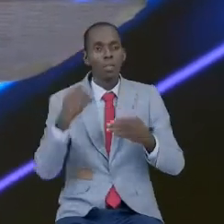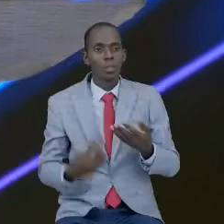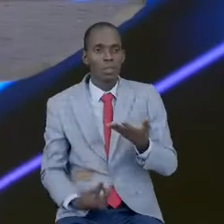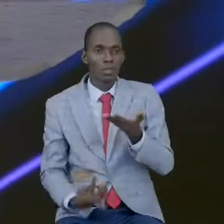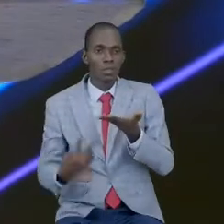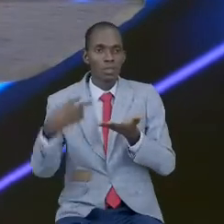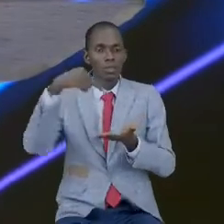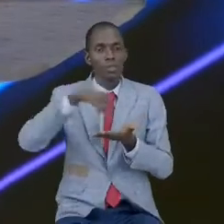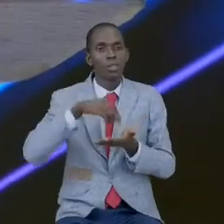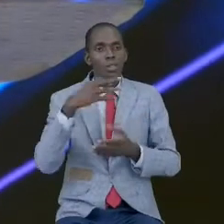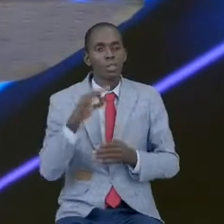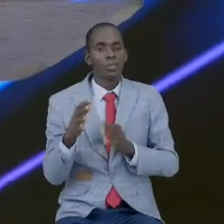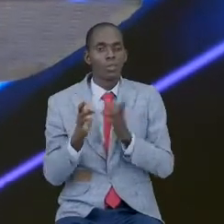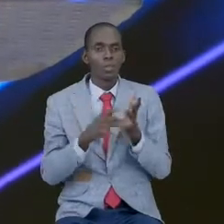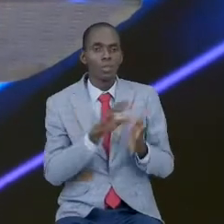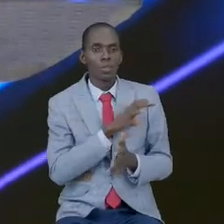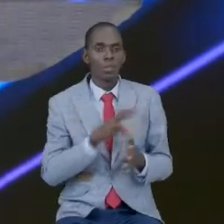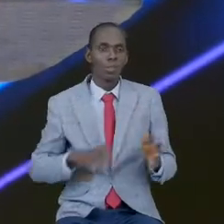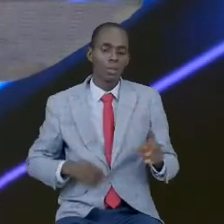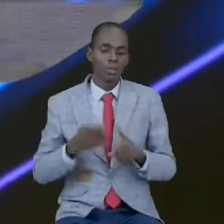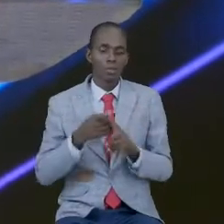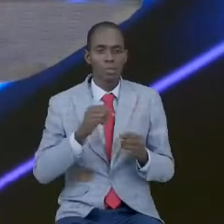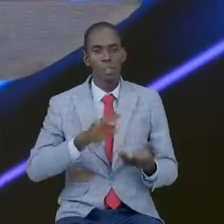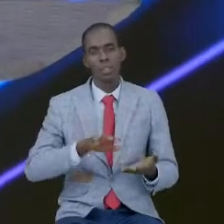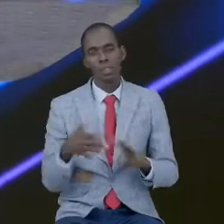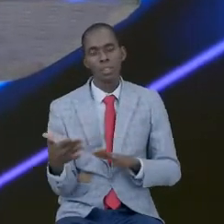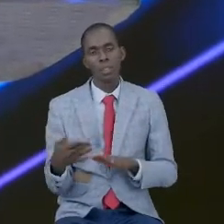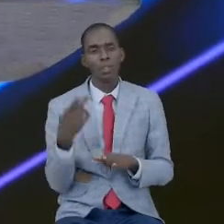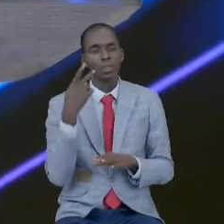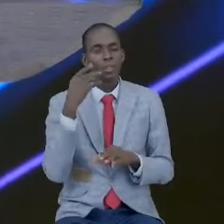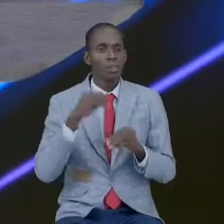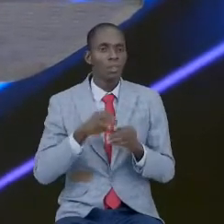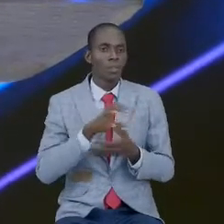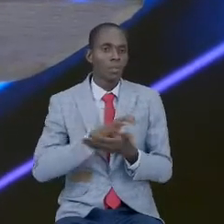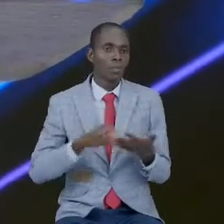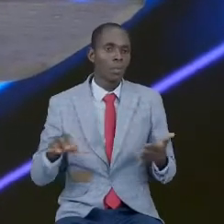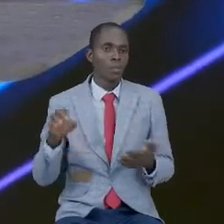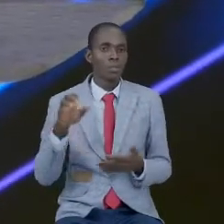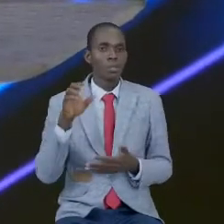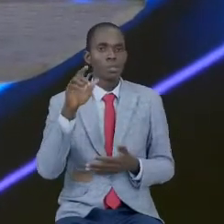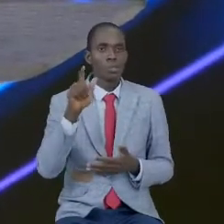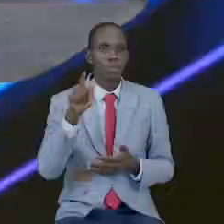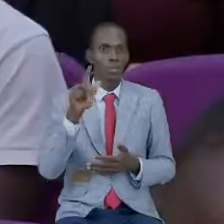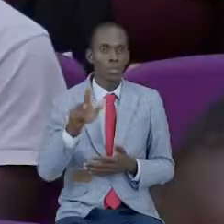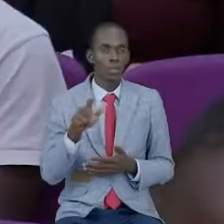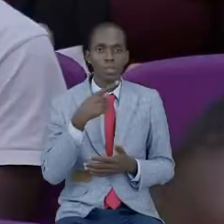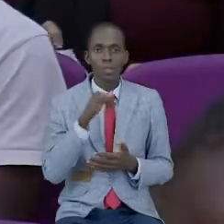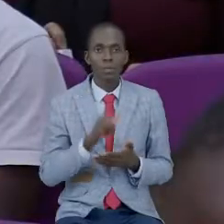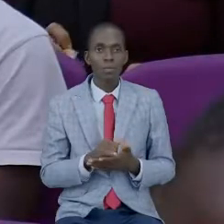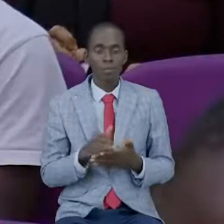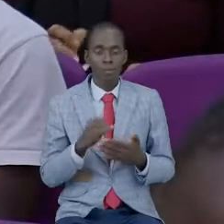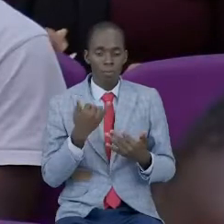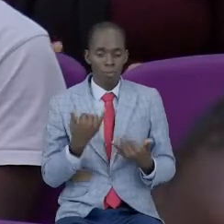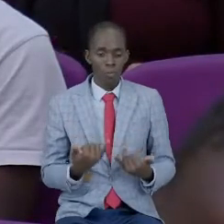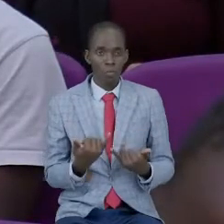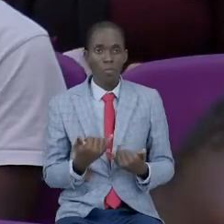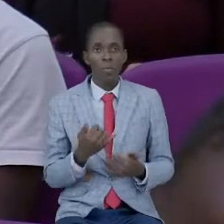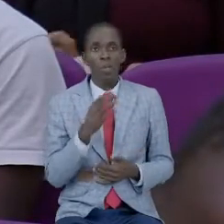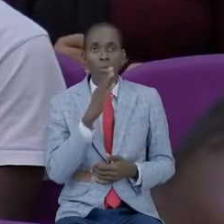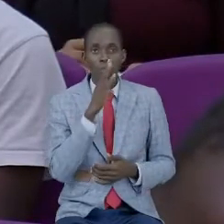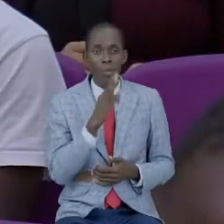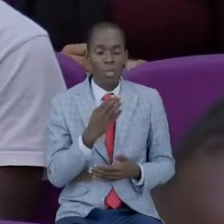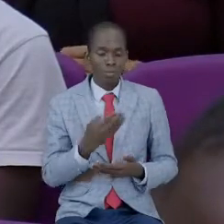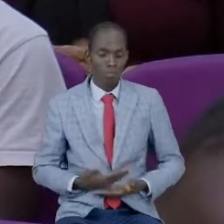the dead. Verse 23, it tells us the consequence, being born again, being born